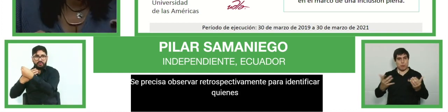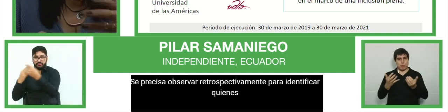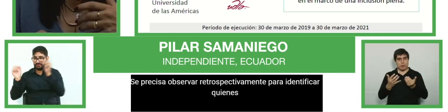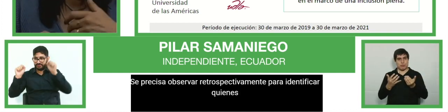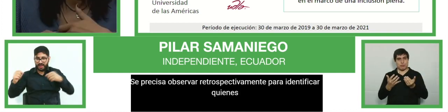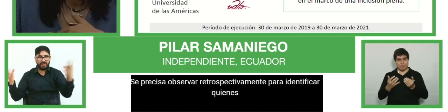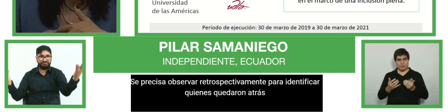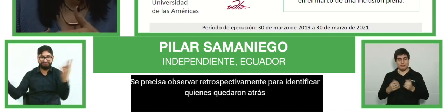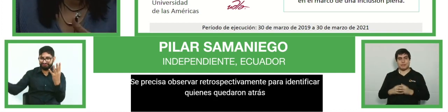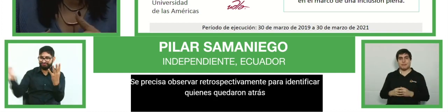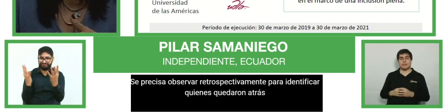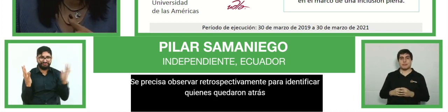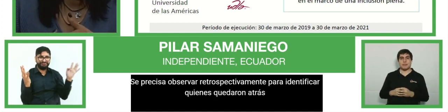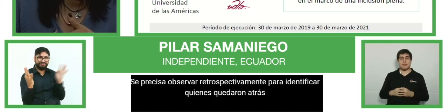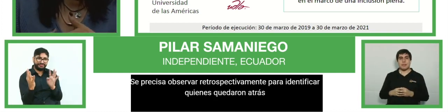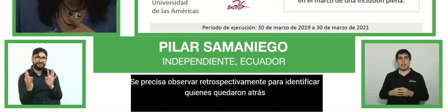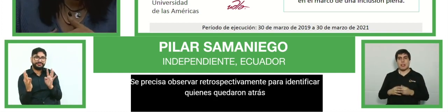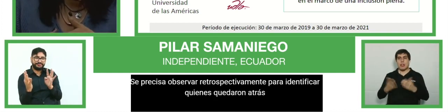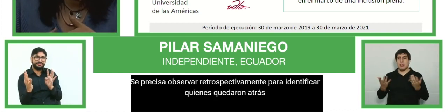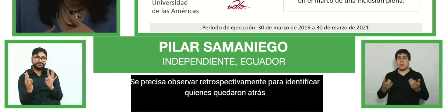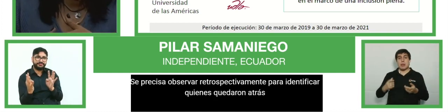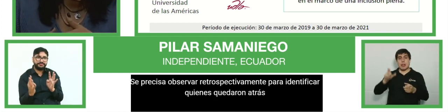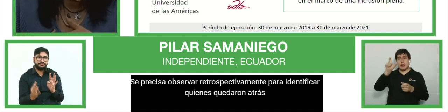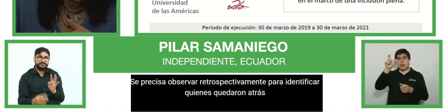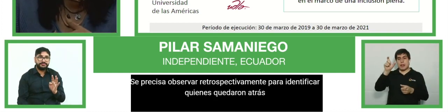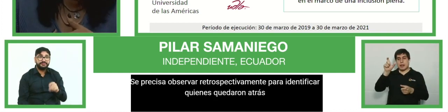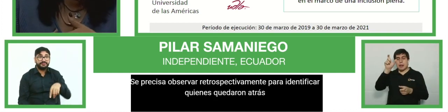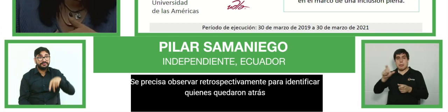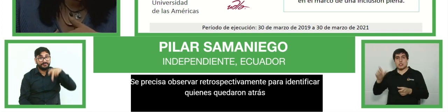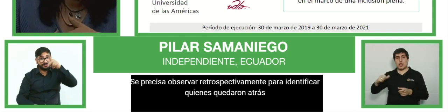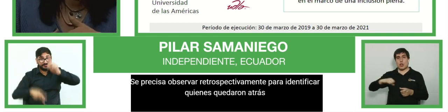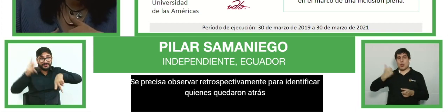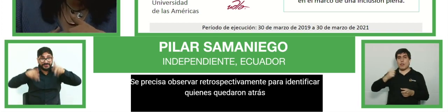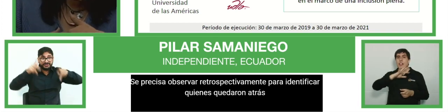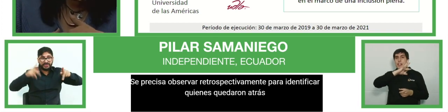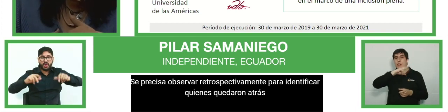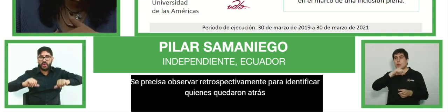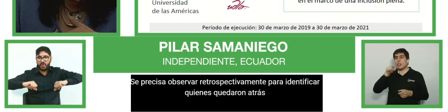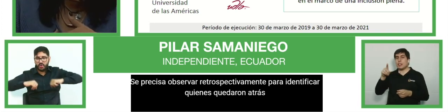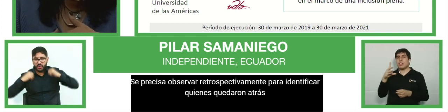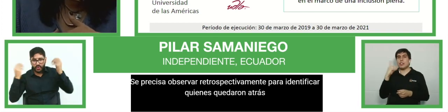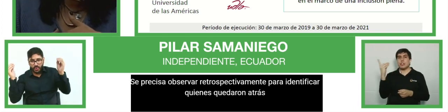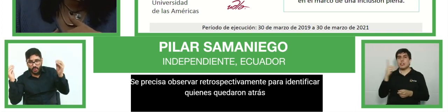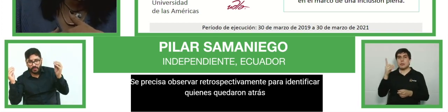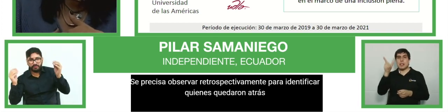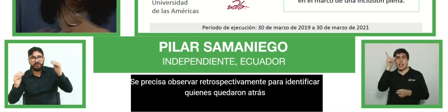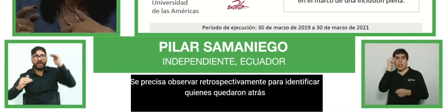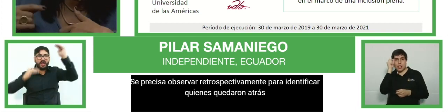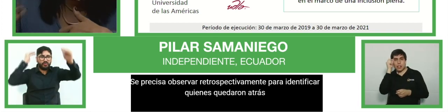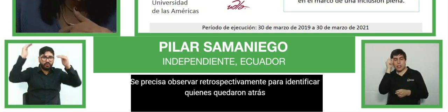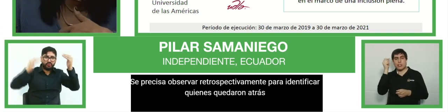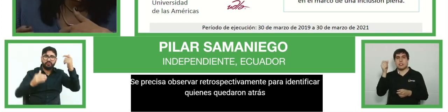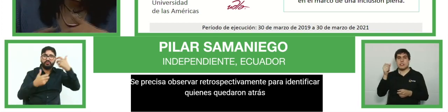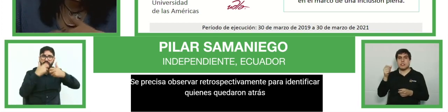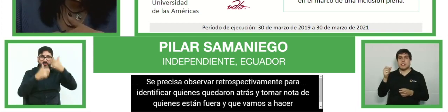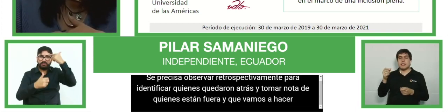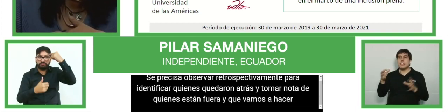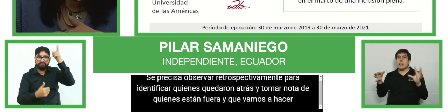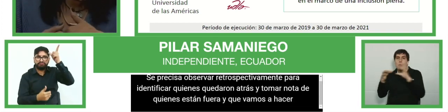population, another population with intellectual disabilities associated to other disabilities and factors,